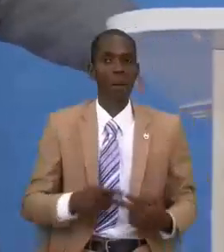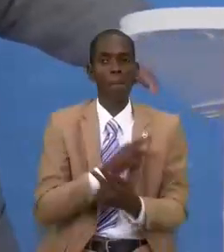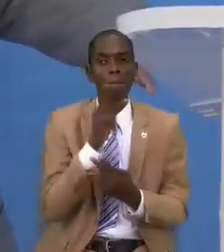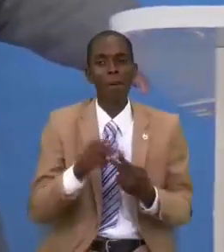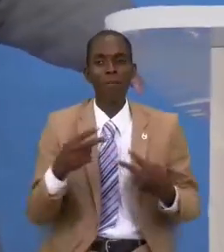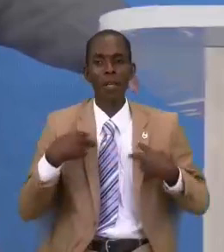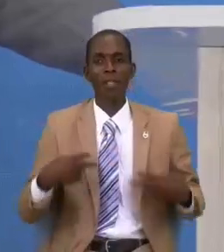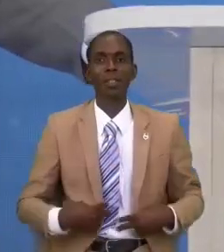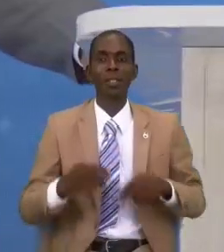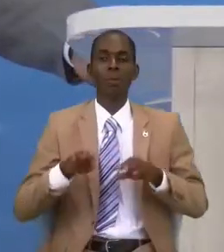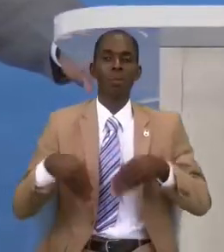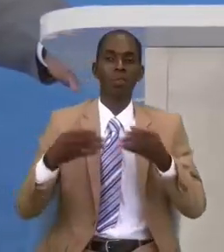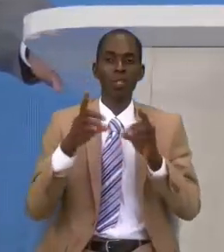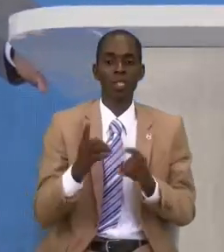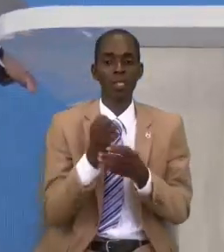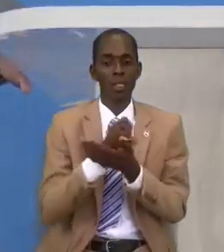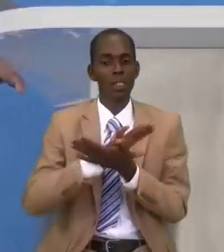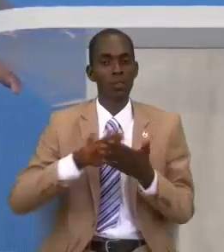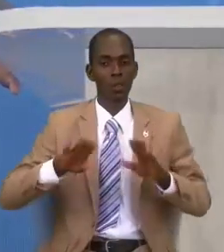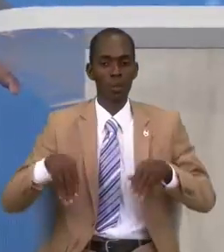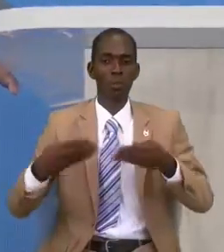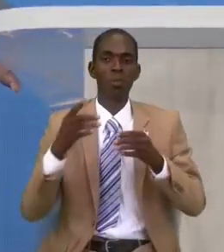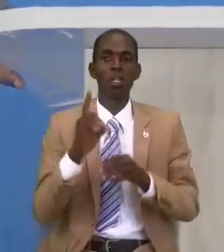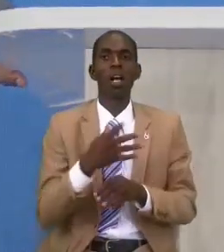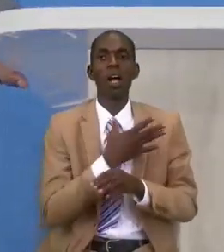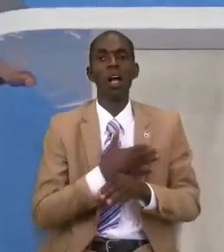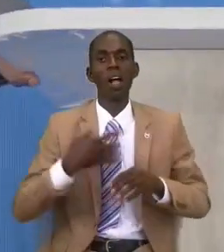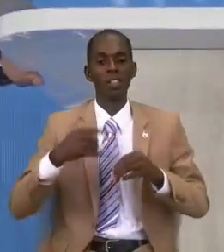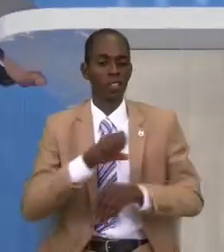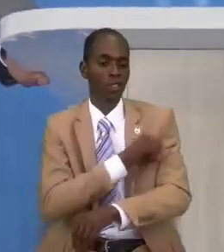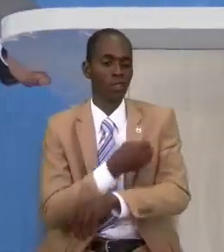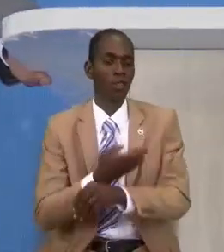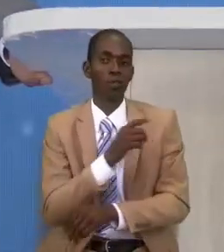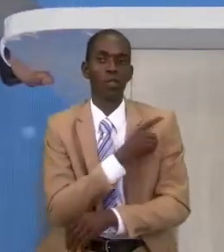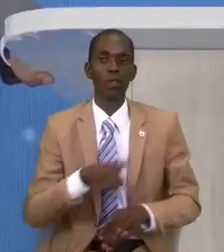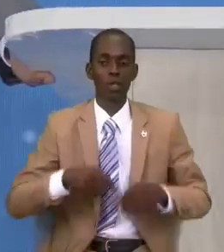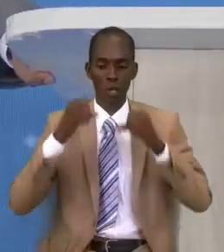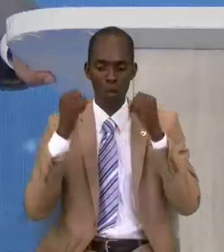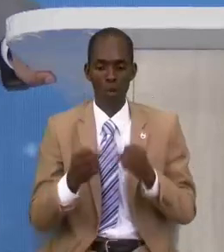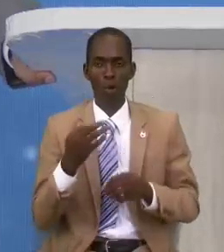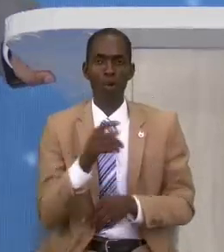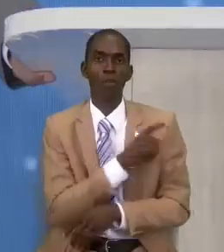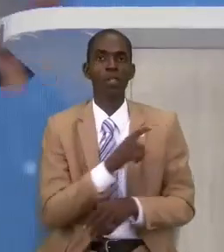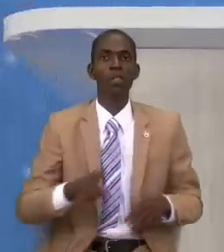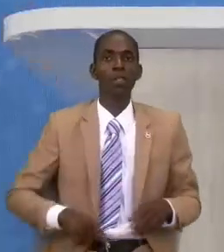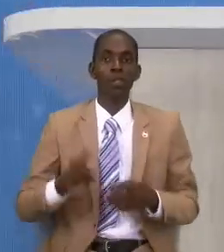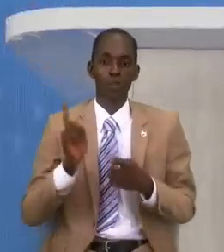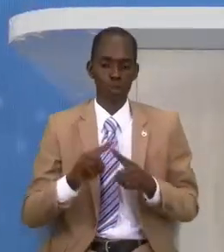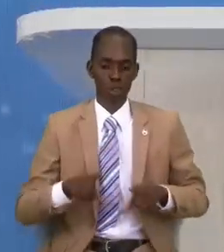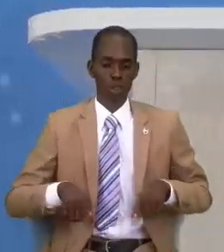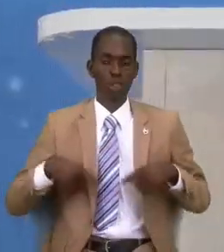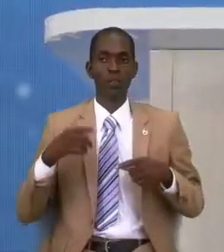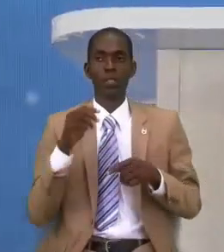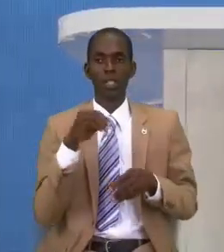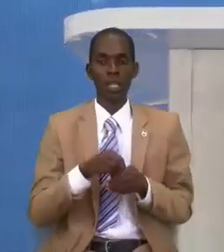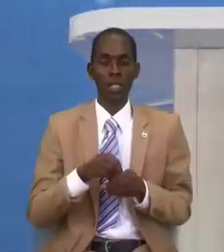the strength of the Lord, the power of the Lord to live a righteous life without interruption. All